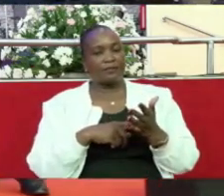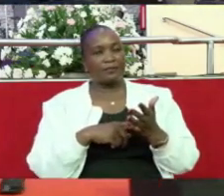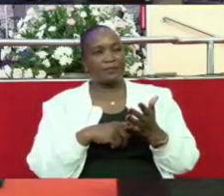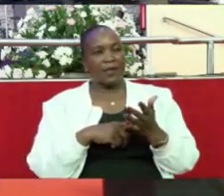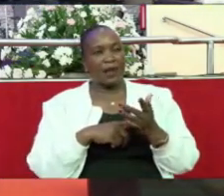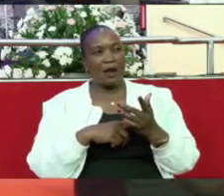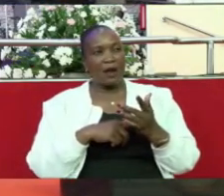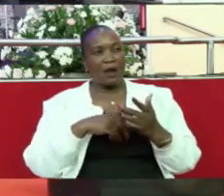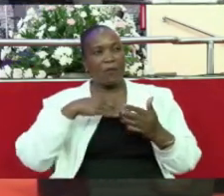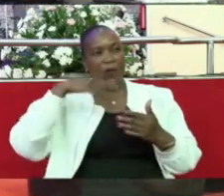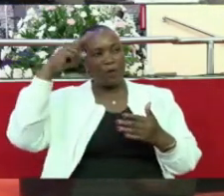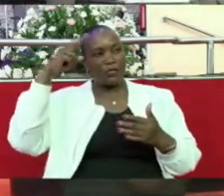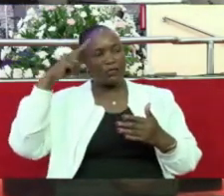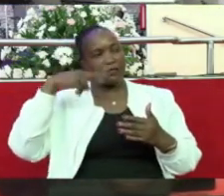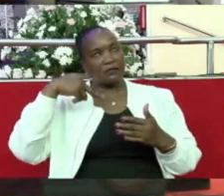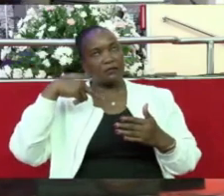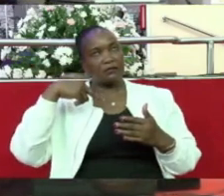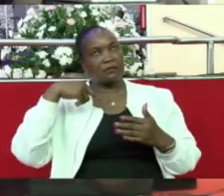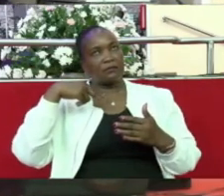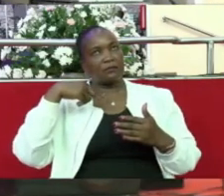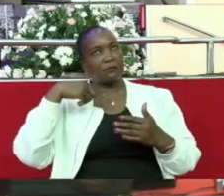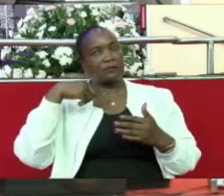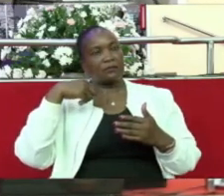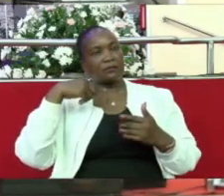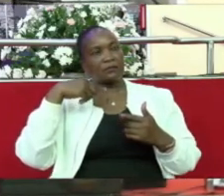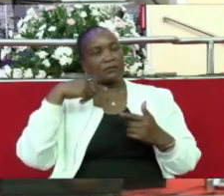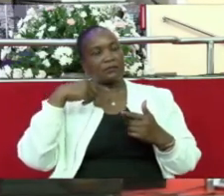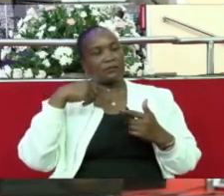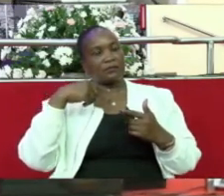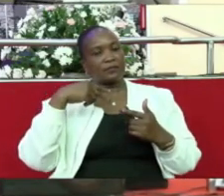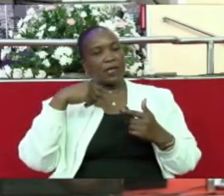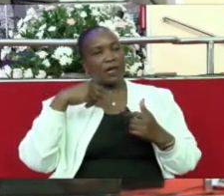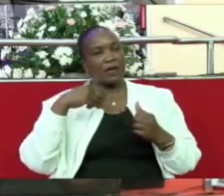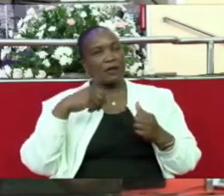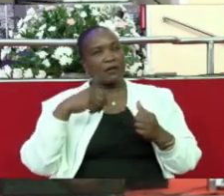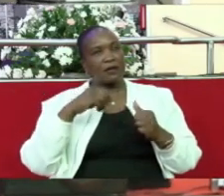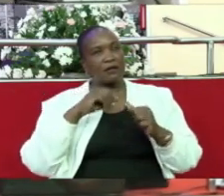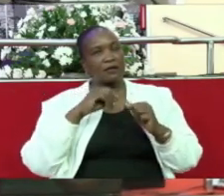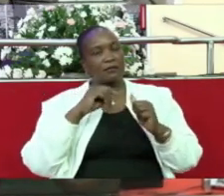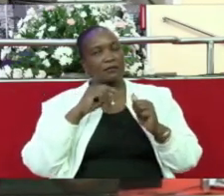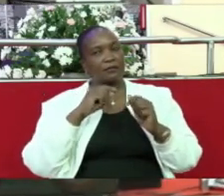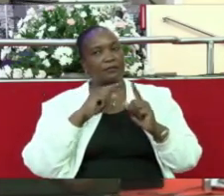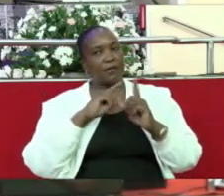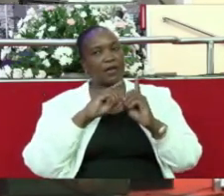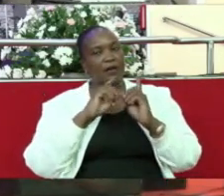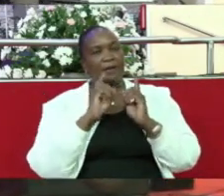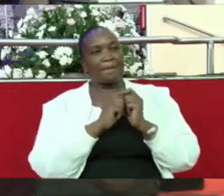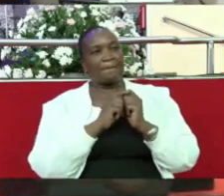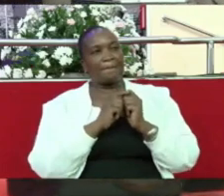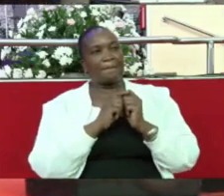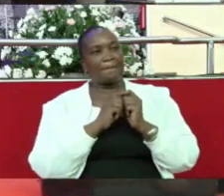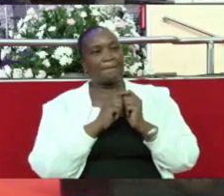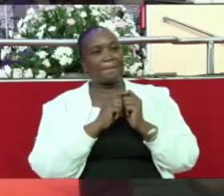And they are to do with your department. And so I inquired, what is it about? And I was told